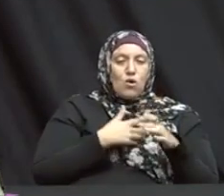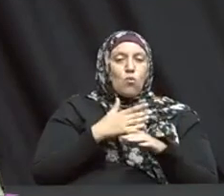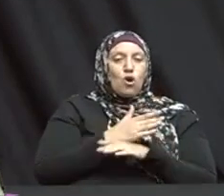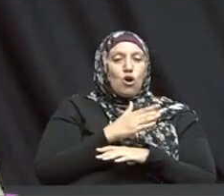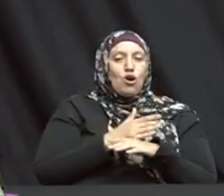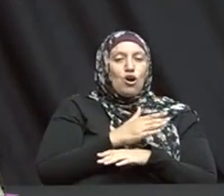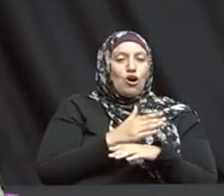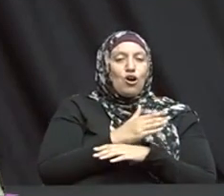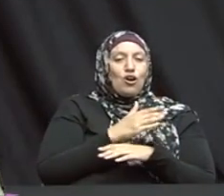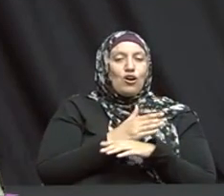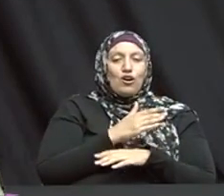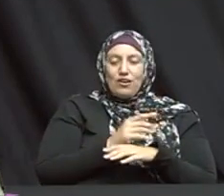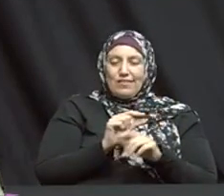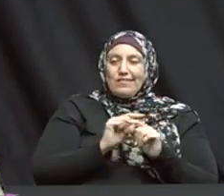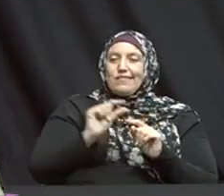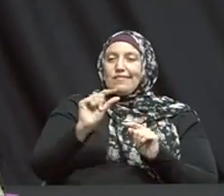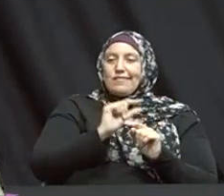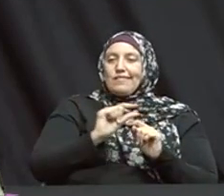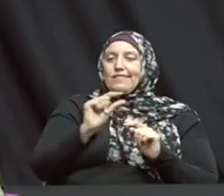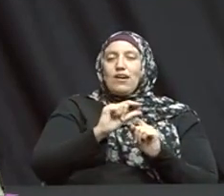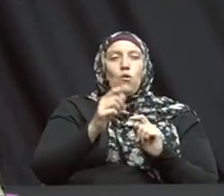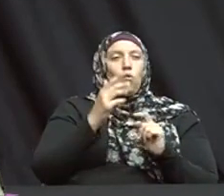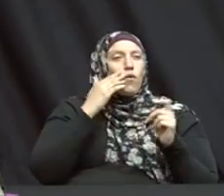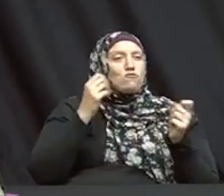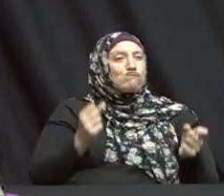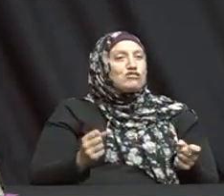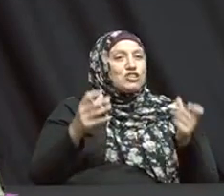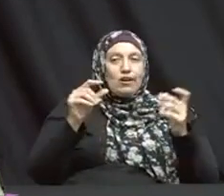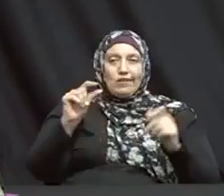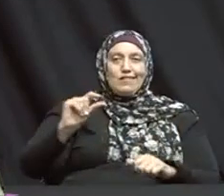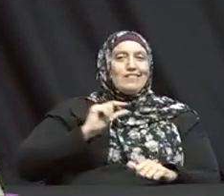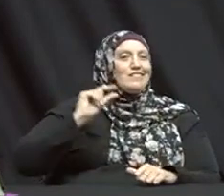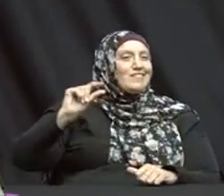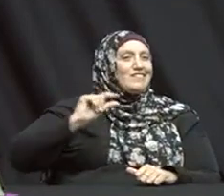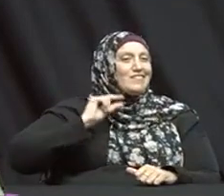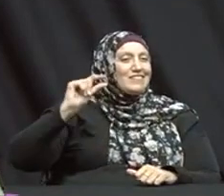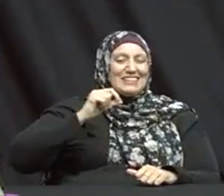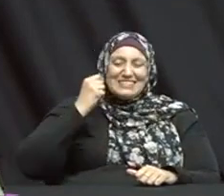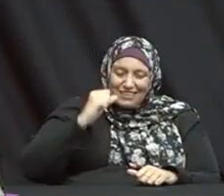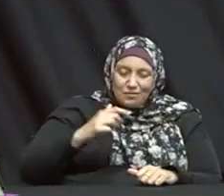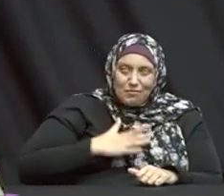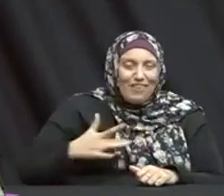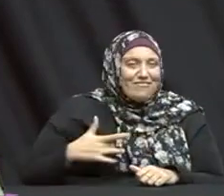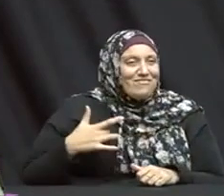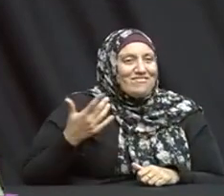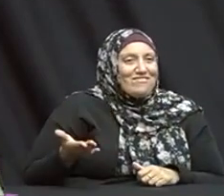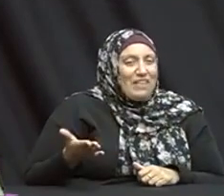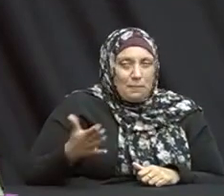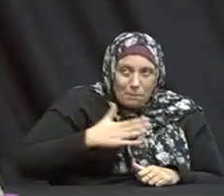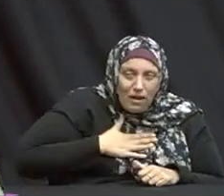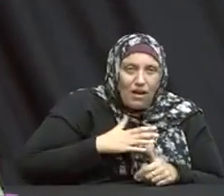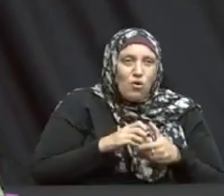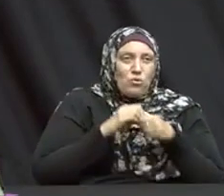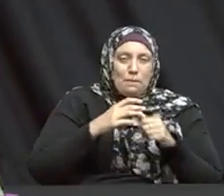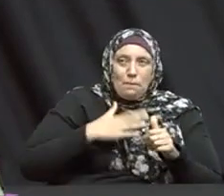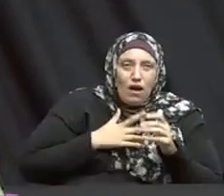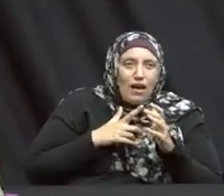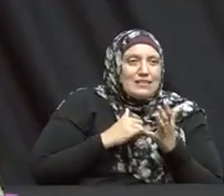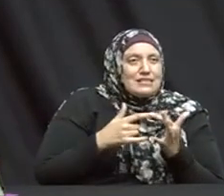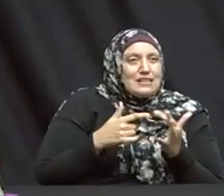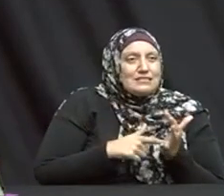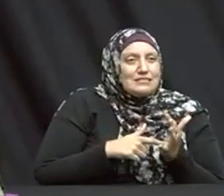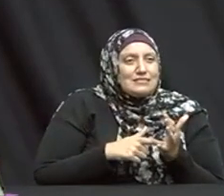So for the superannuation, I'm entitled to it even when I'm still alive. when I'm not working, when I'm old. Whereas